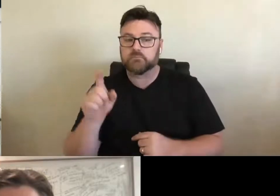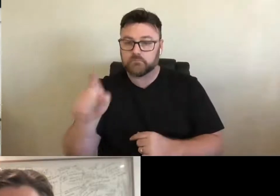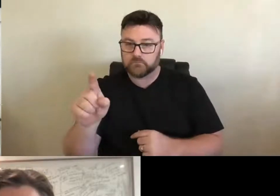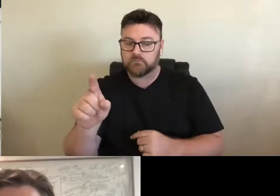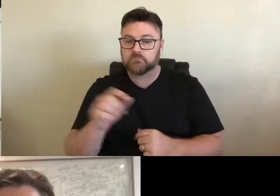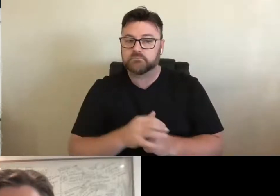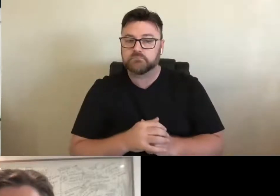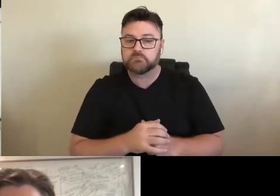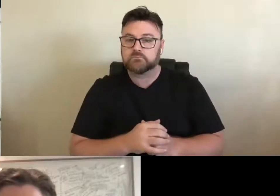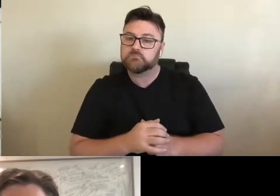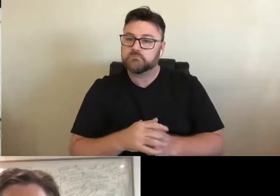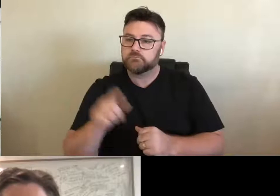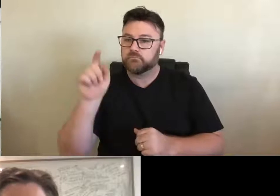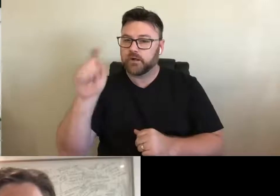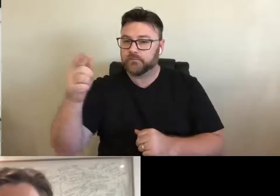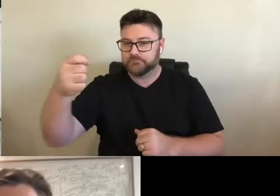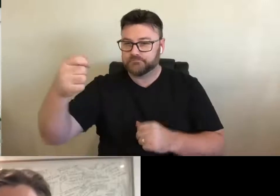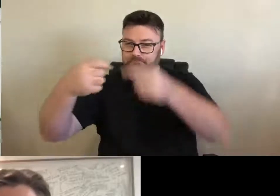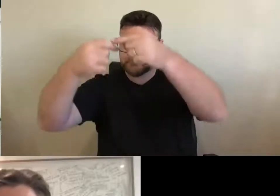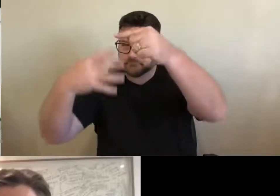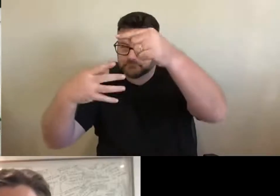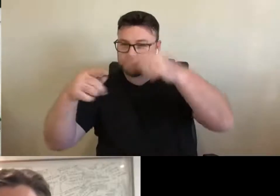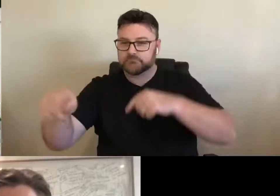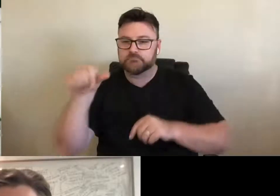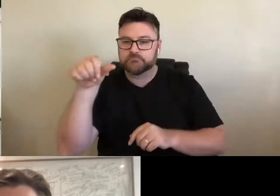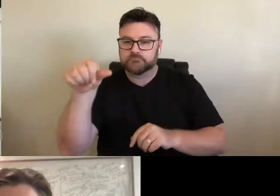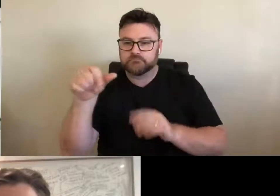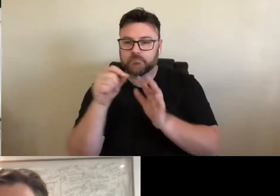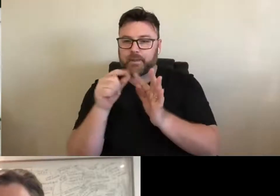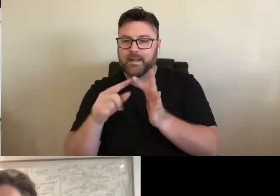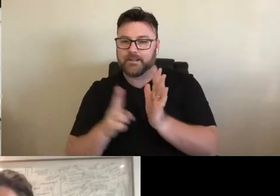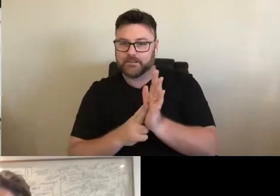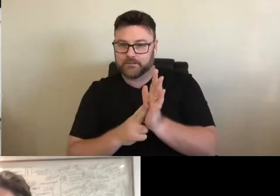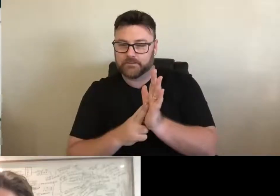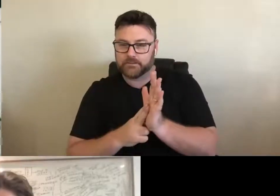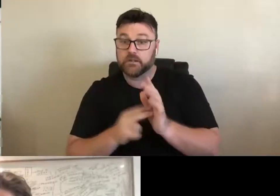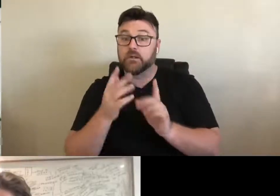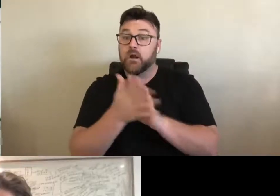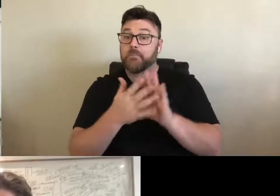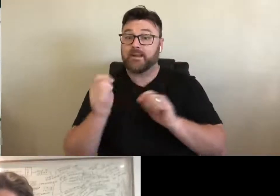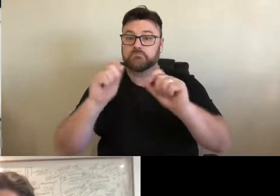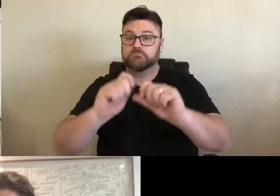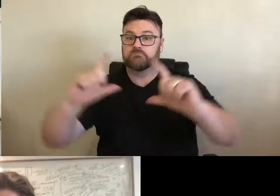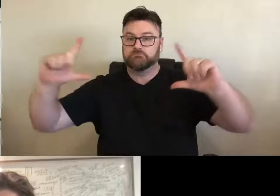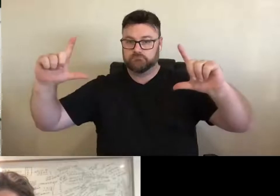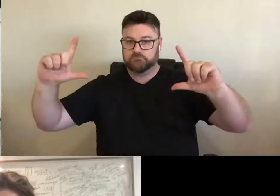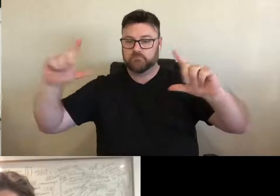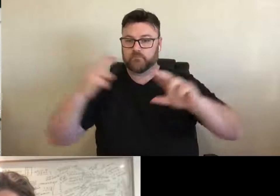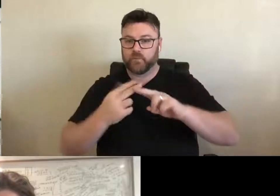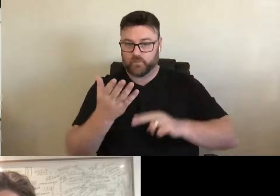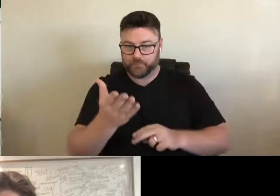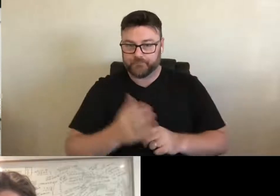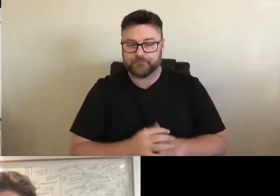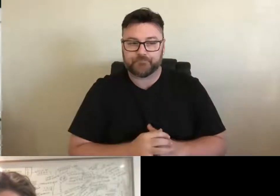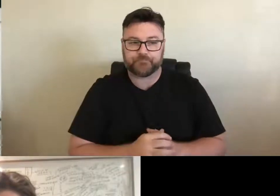square and there'll be a drop-down menu where you can select pin video. This will make that presenter's screen larger,